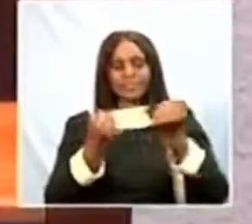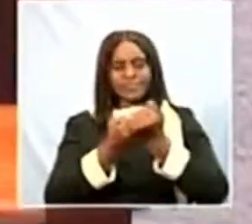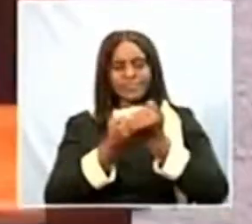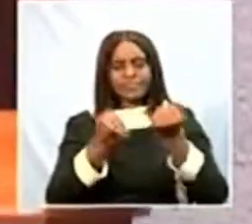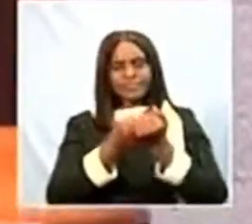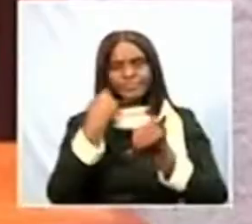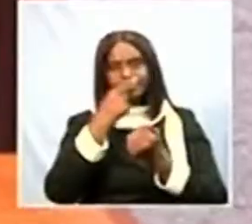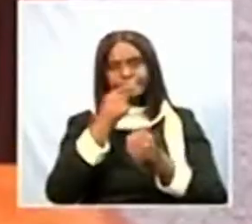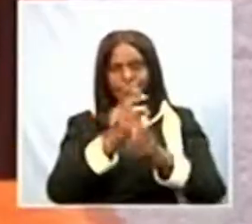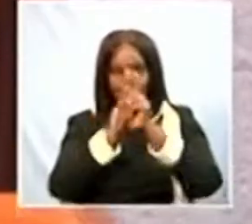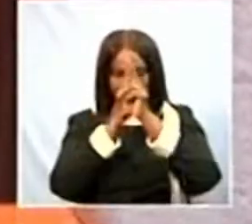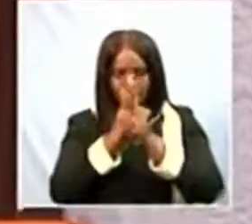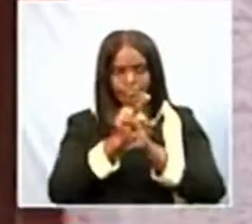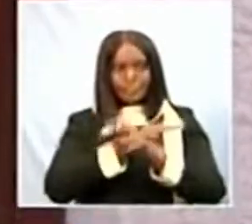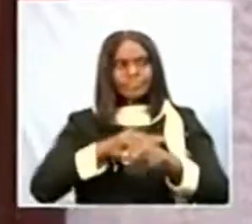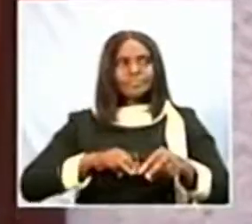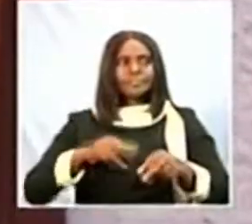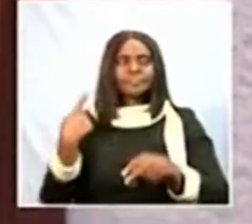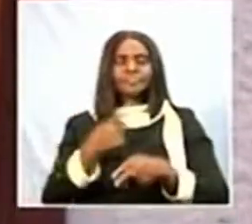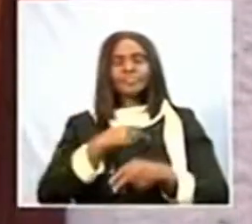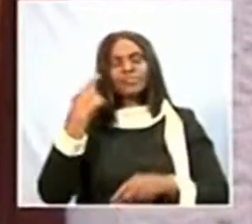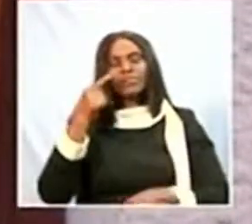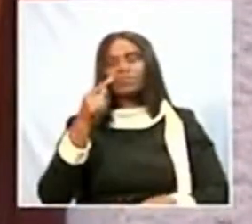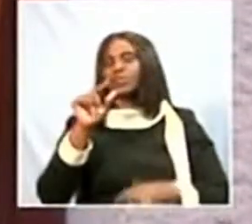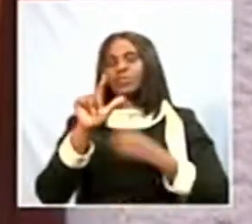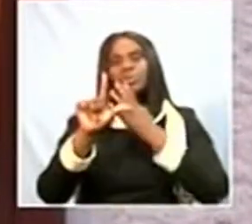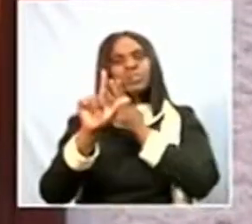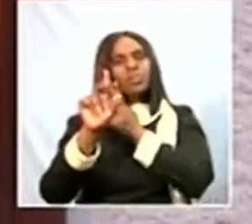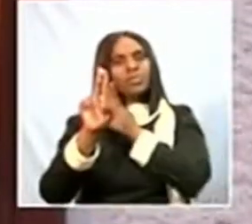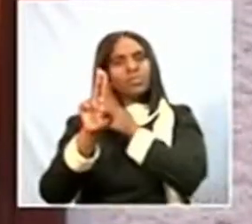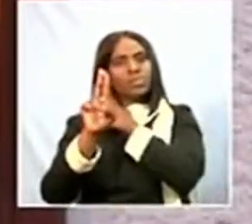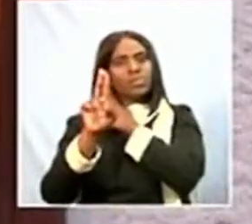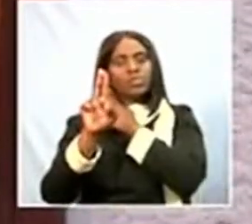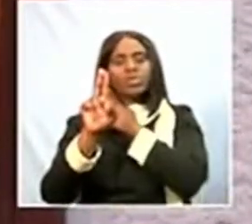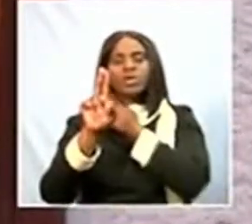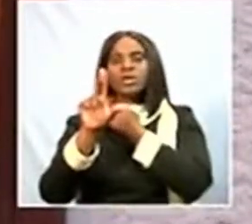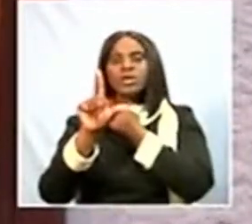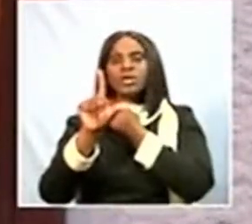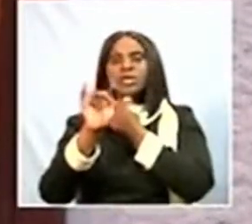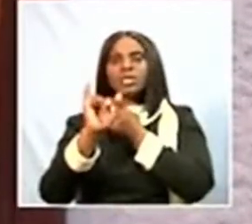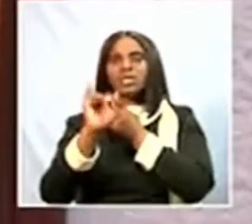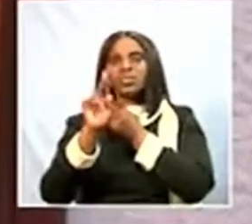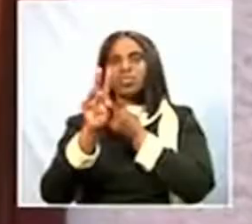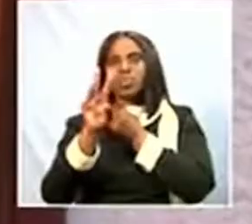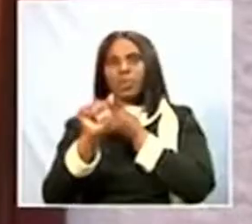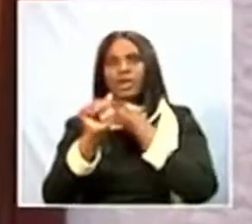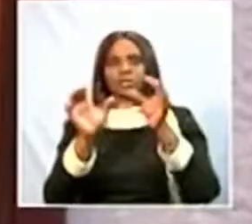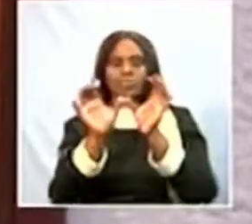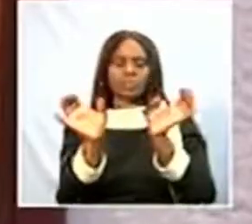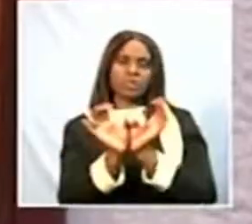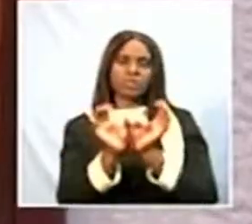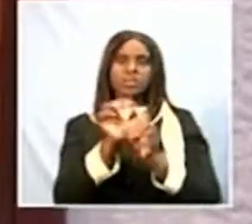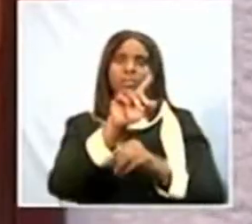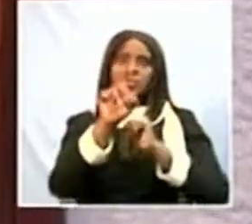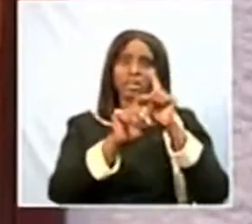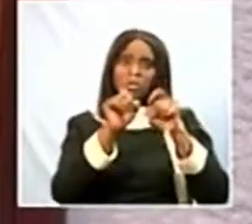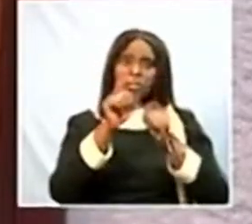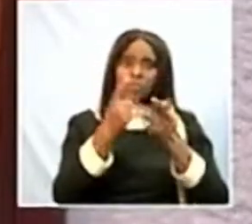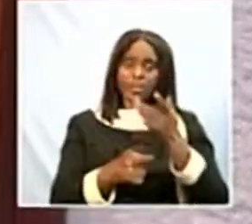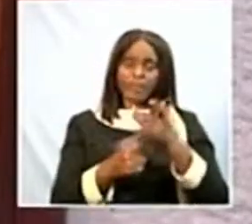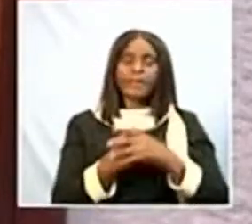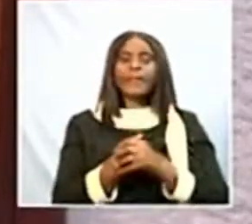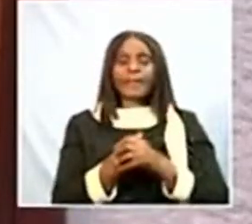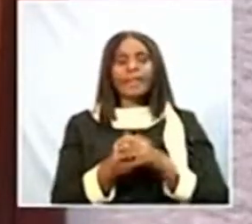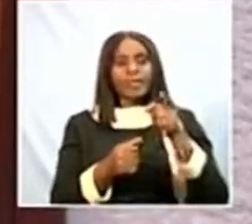Seconded by the Honorable Member for Wengwa constituency, Honorable Nathan Kafue. The question is